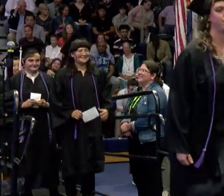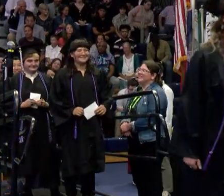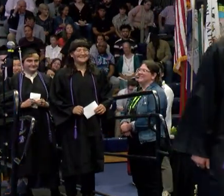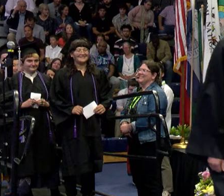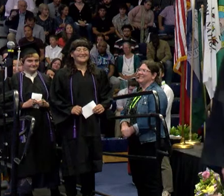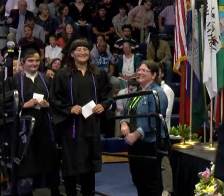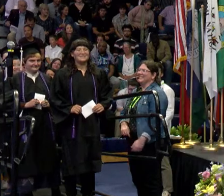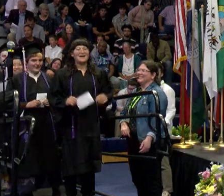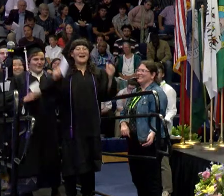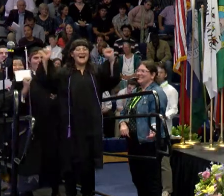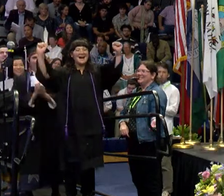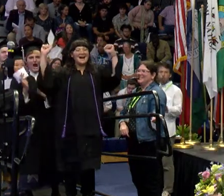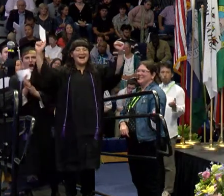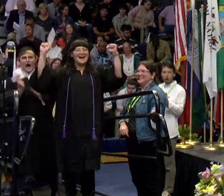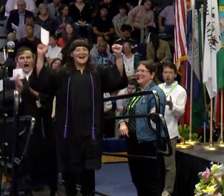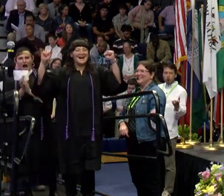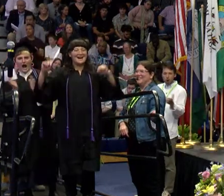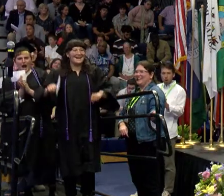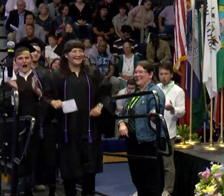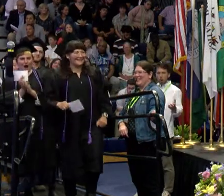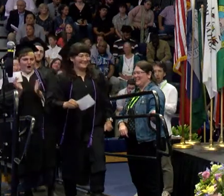Nevin Wolf-Saluti.